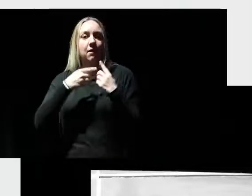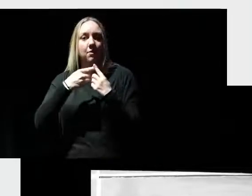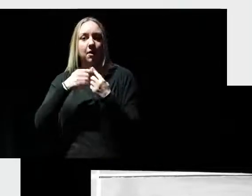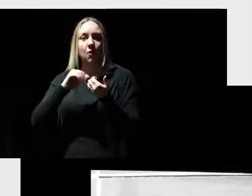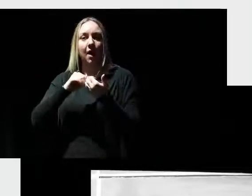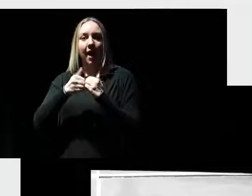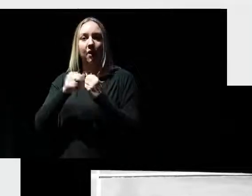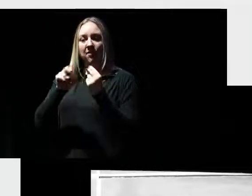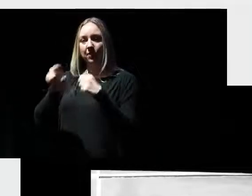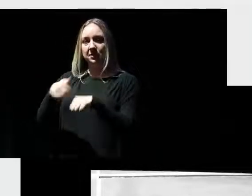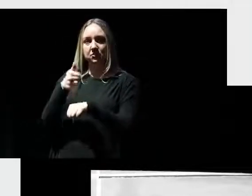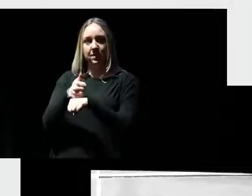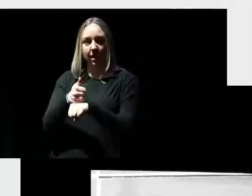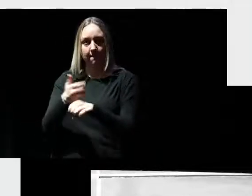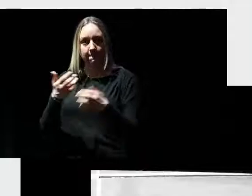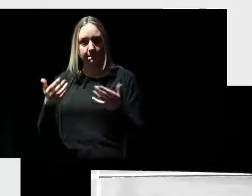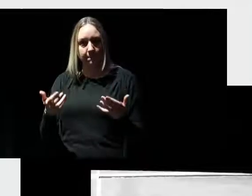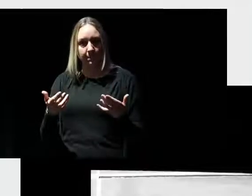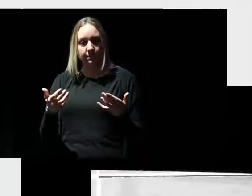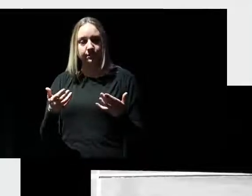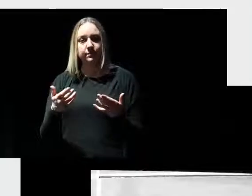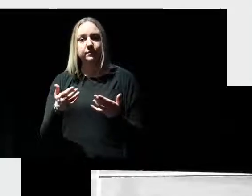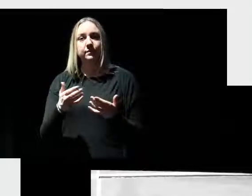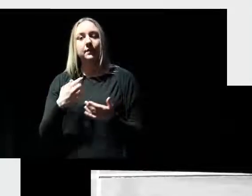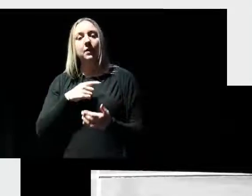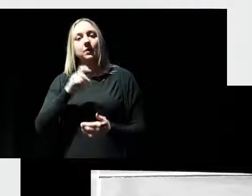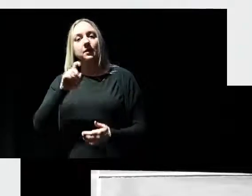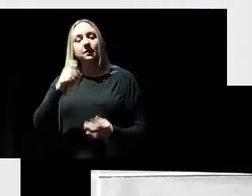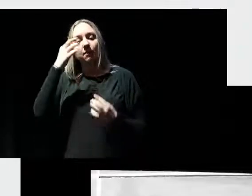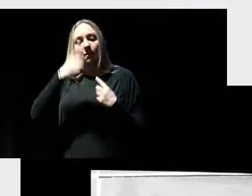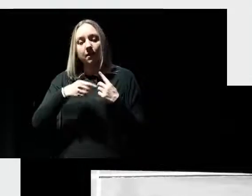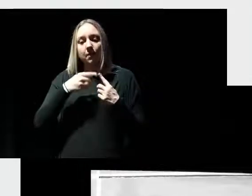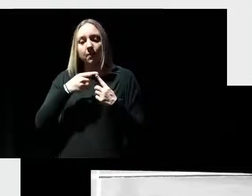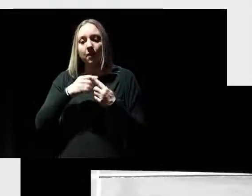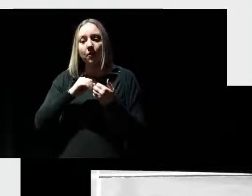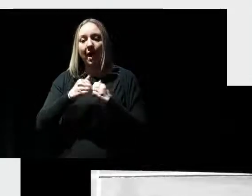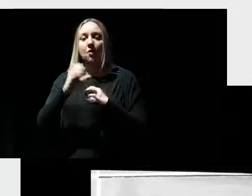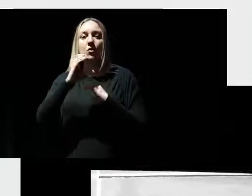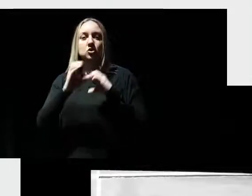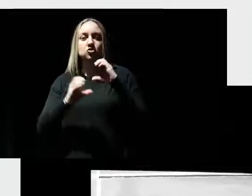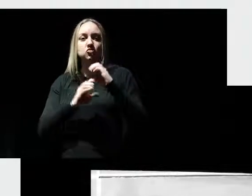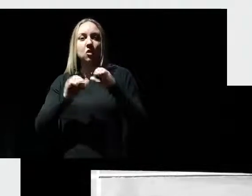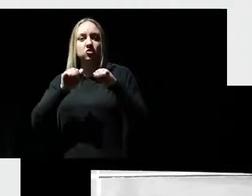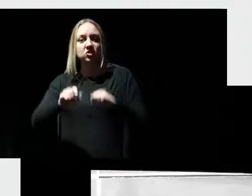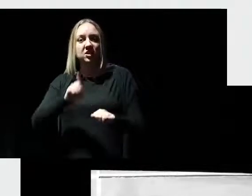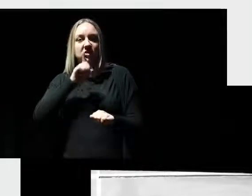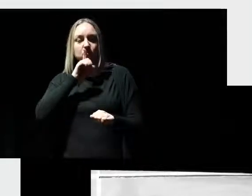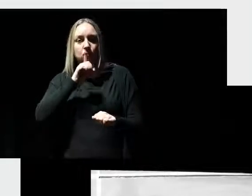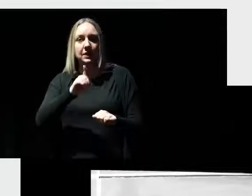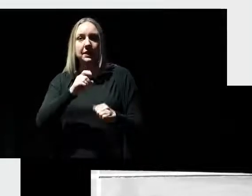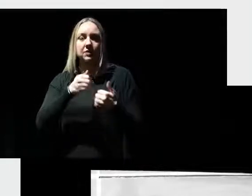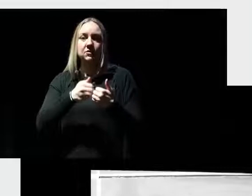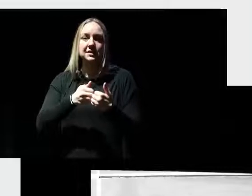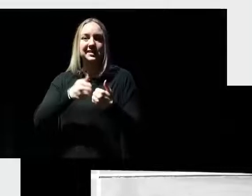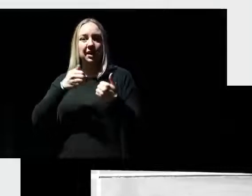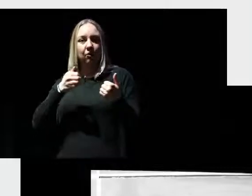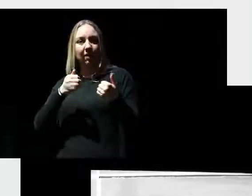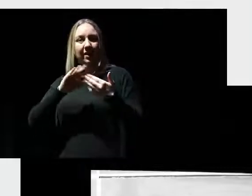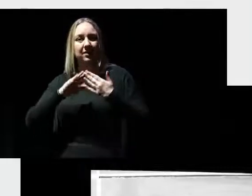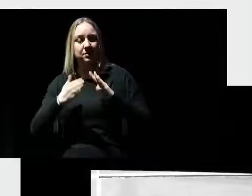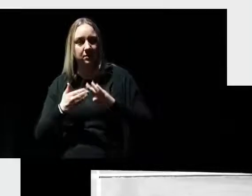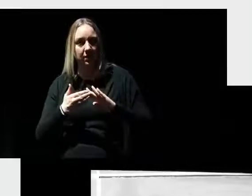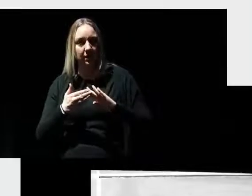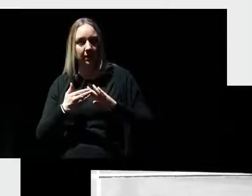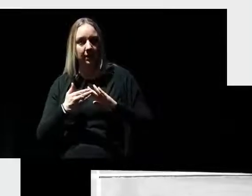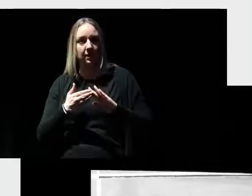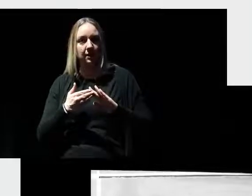districts across the elements in cities that have divided us and torn the city apart is becoming